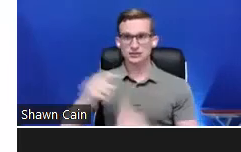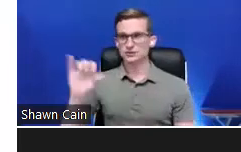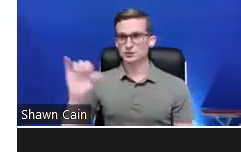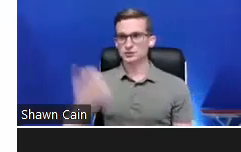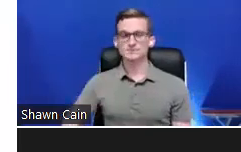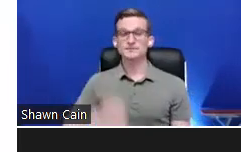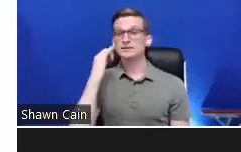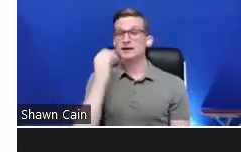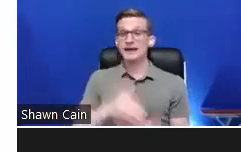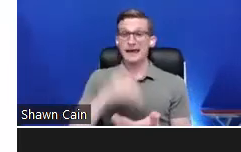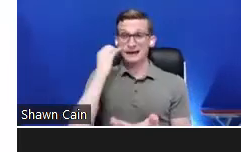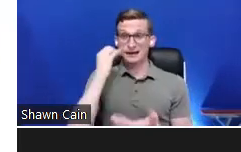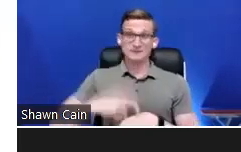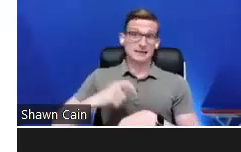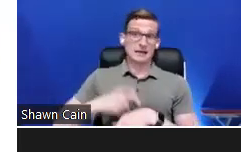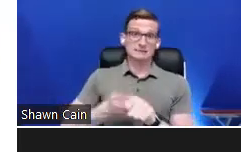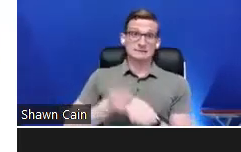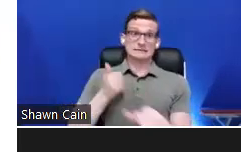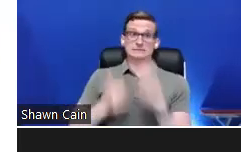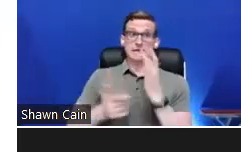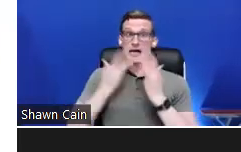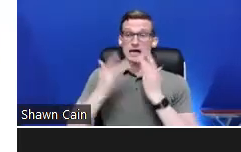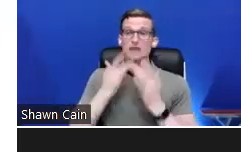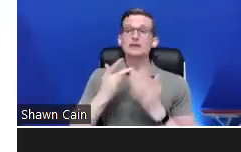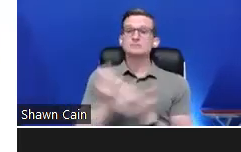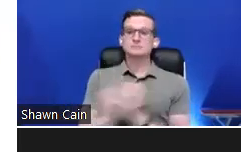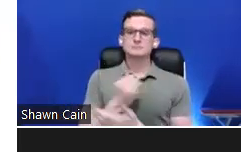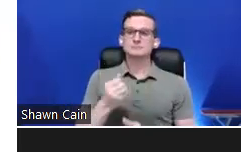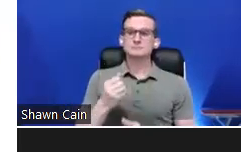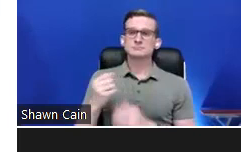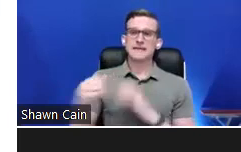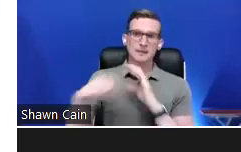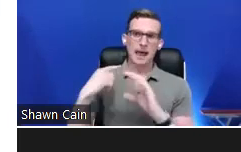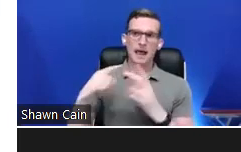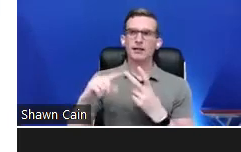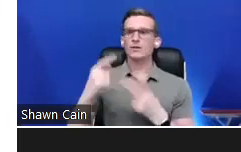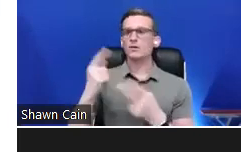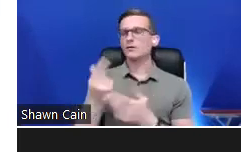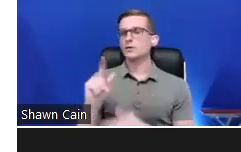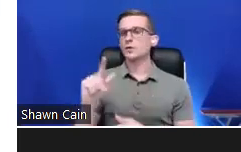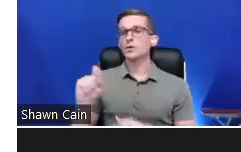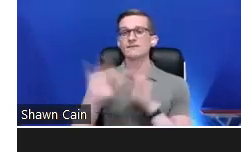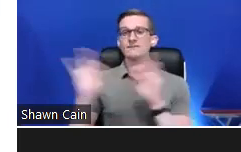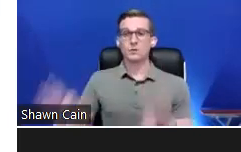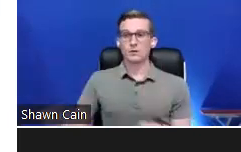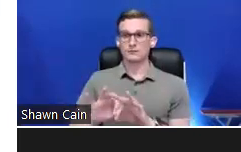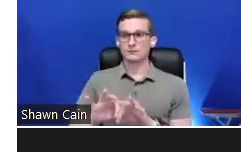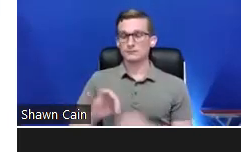feel free to reach out through email or the Google form if we do not get to that question today.